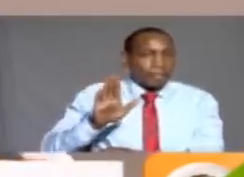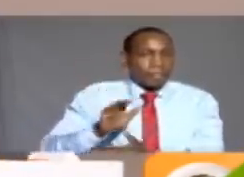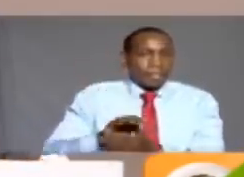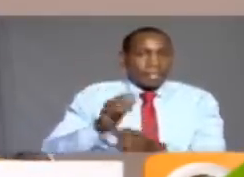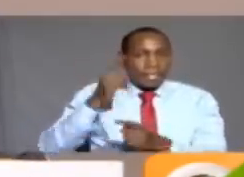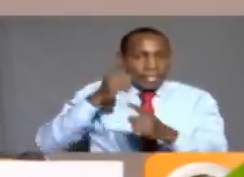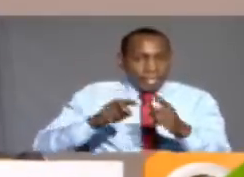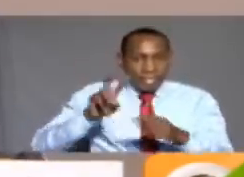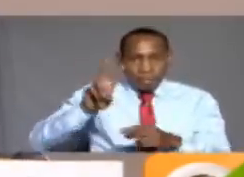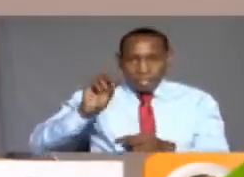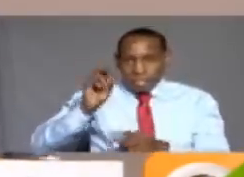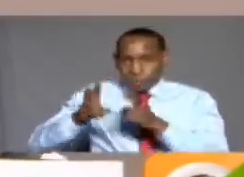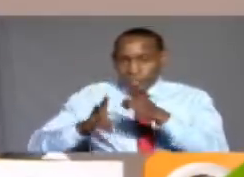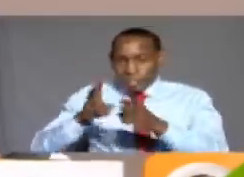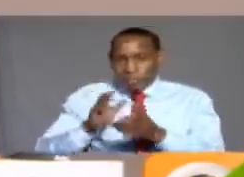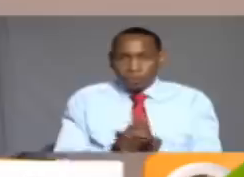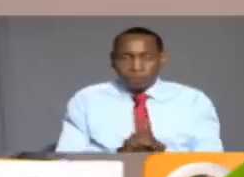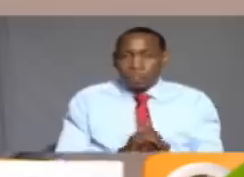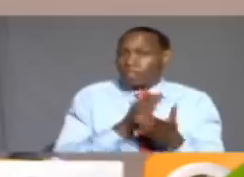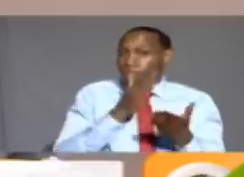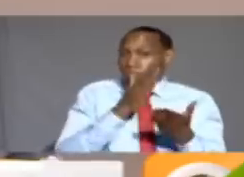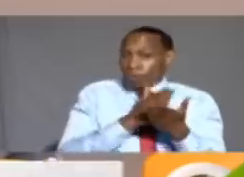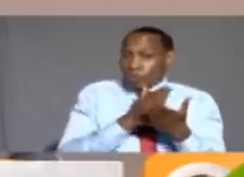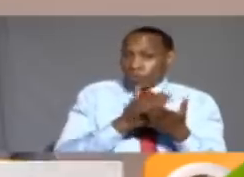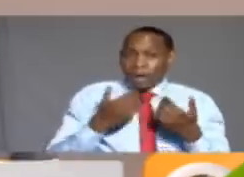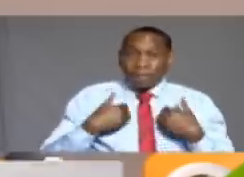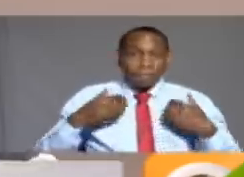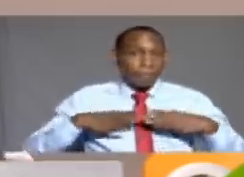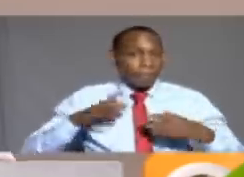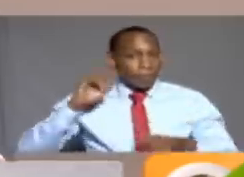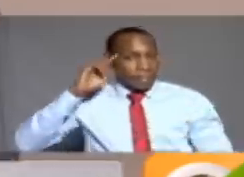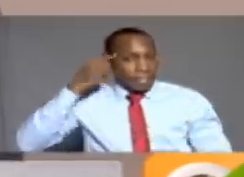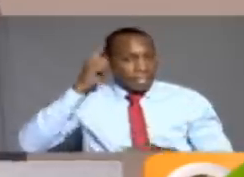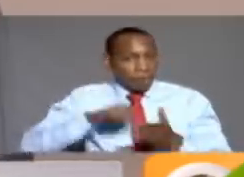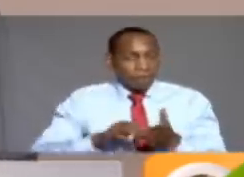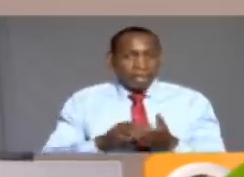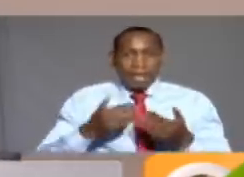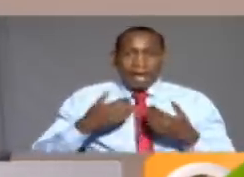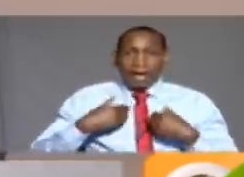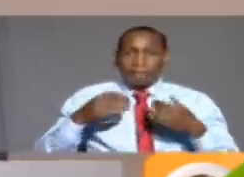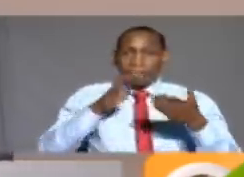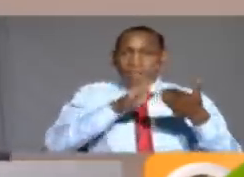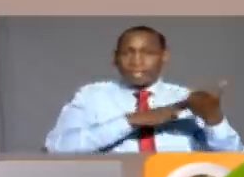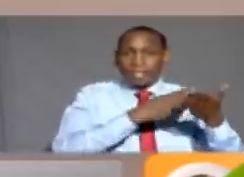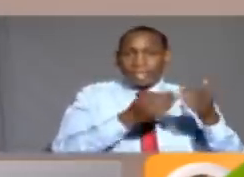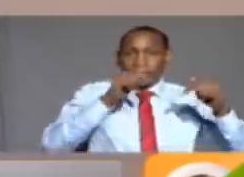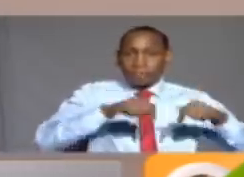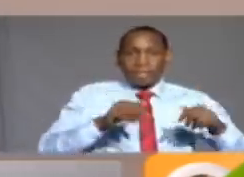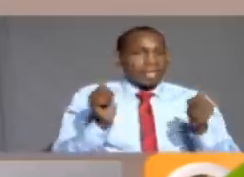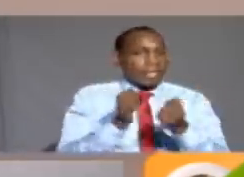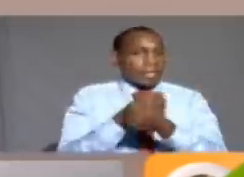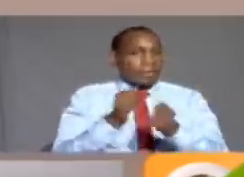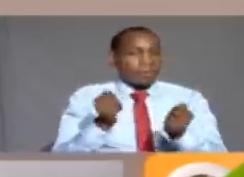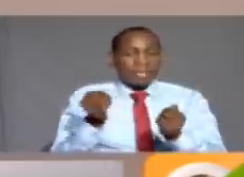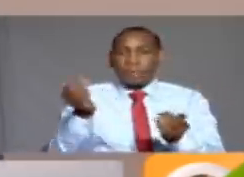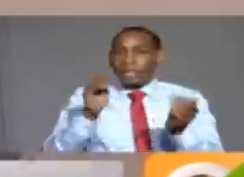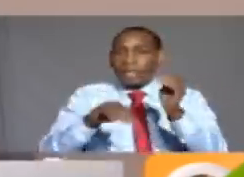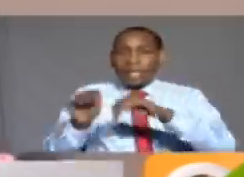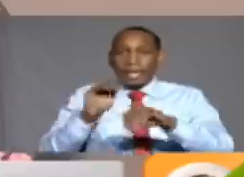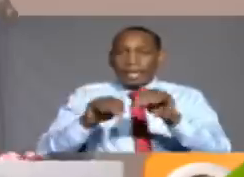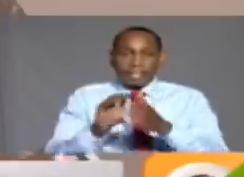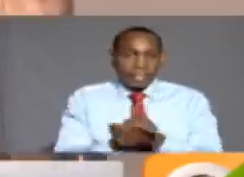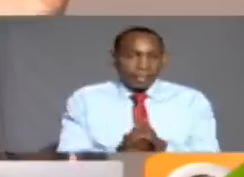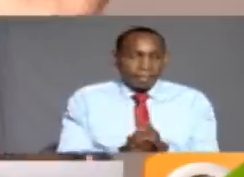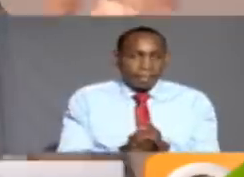in 2022. And indeed, there are those people who are thinking the way the structure today is, they are not likely to be elected. Like and